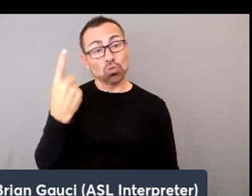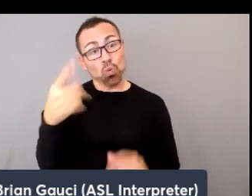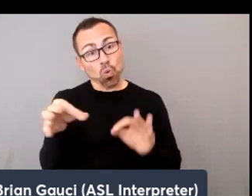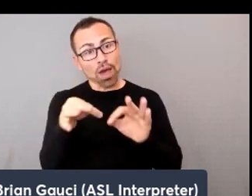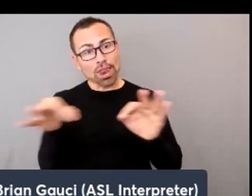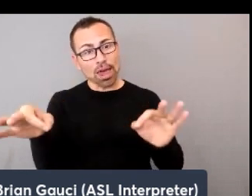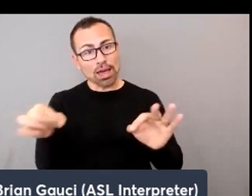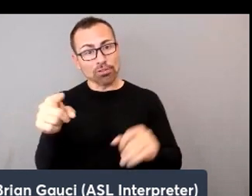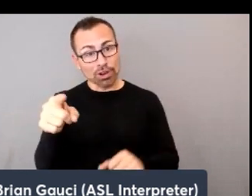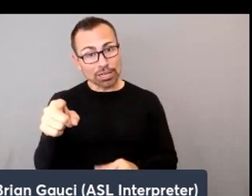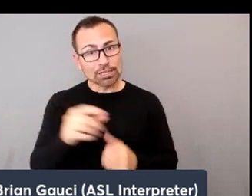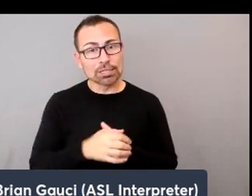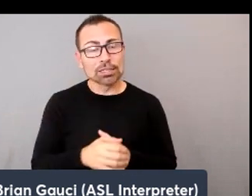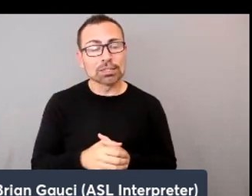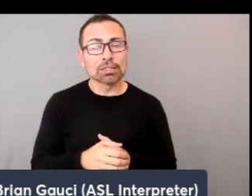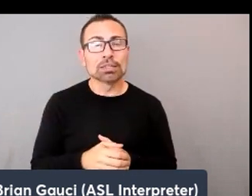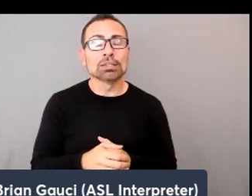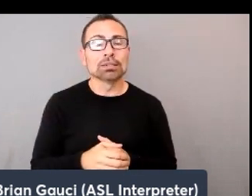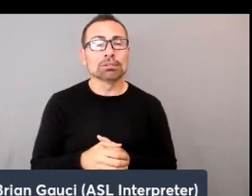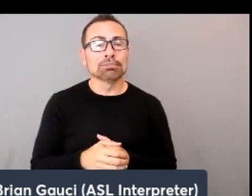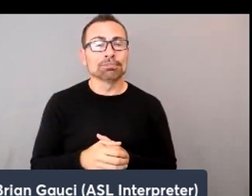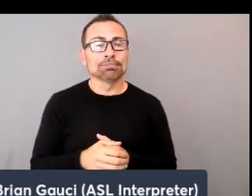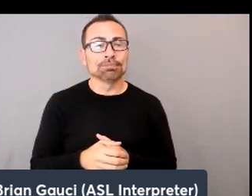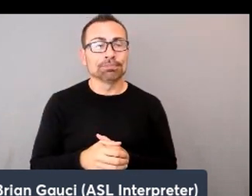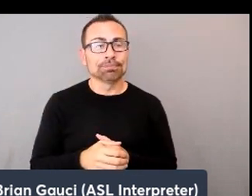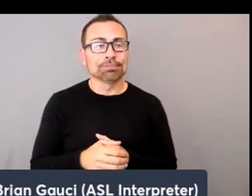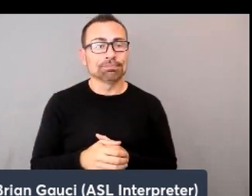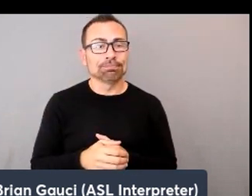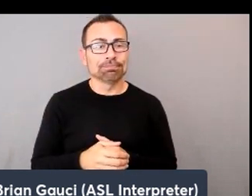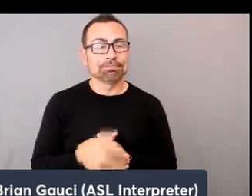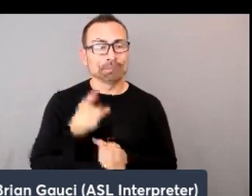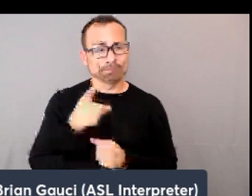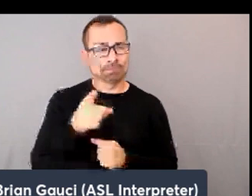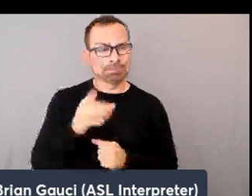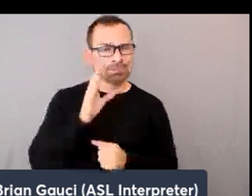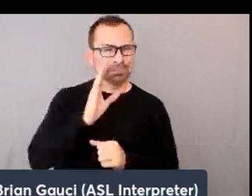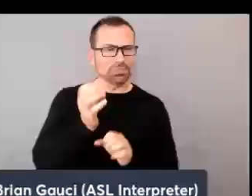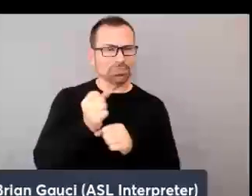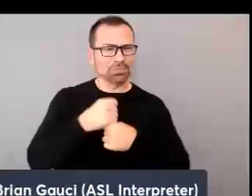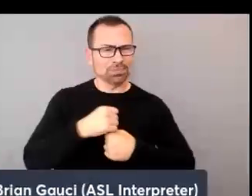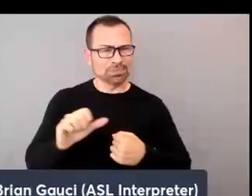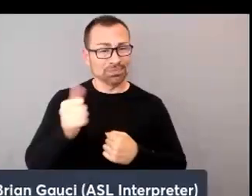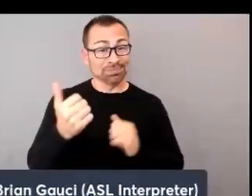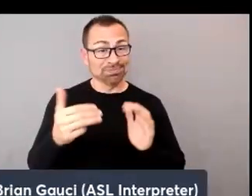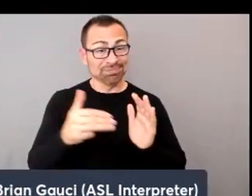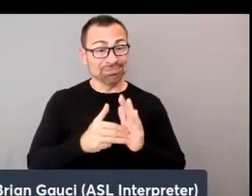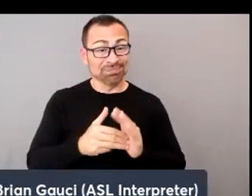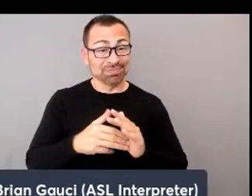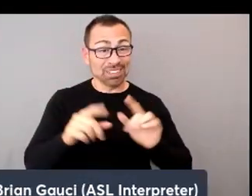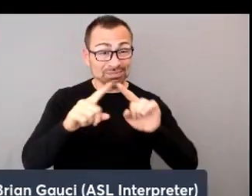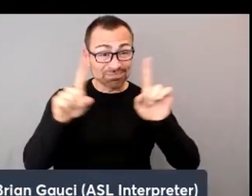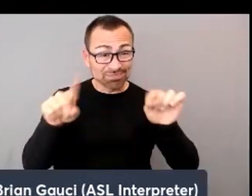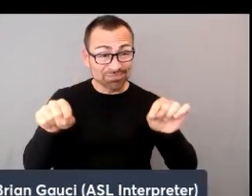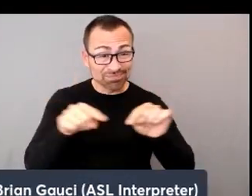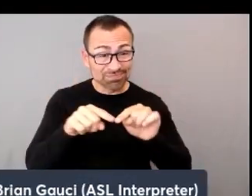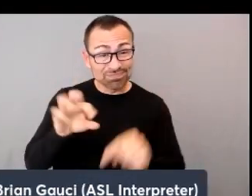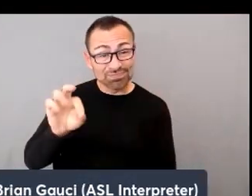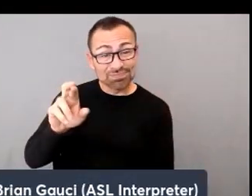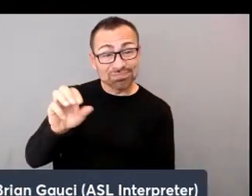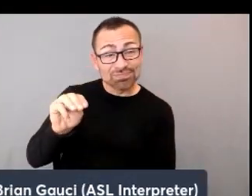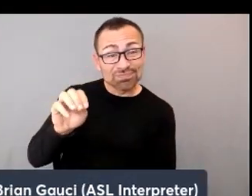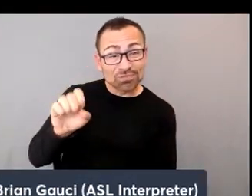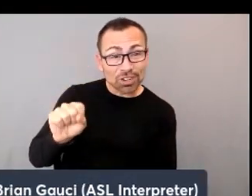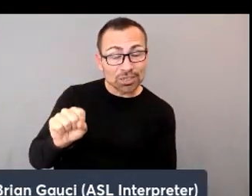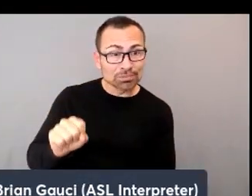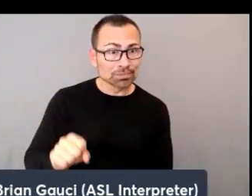Right. And here we are going to be creating 10,000 frames. Oh, there you go. So 10,000 iterations.